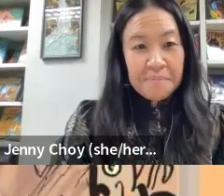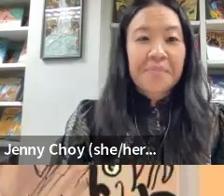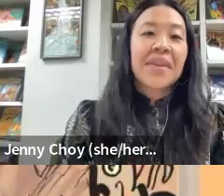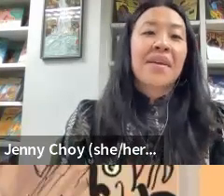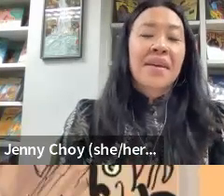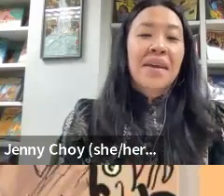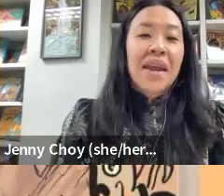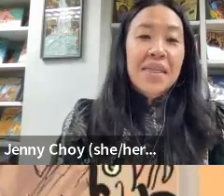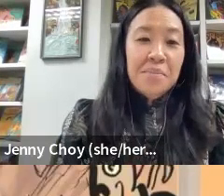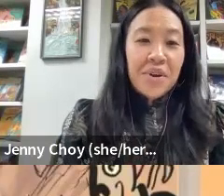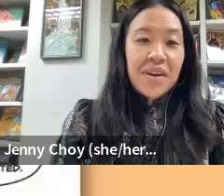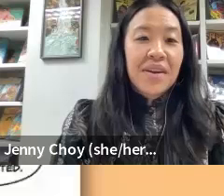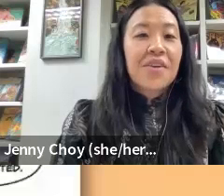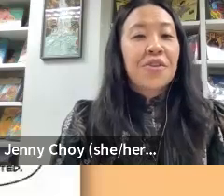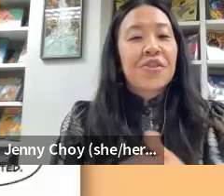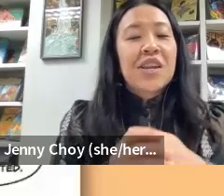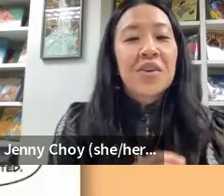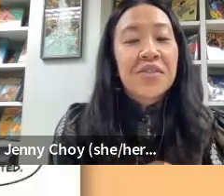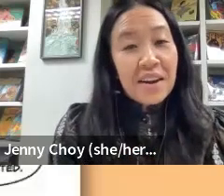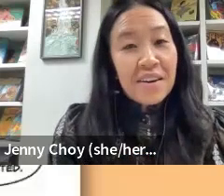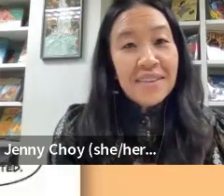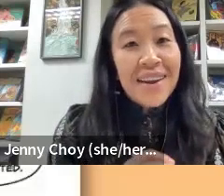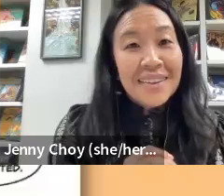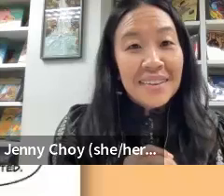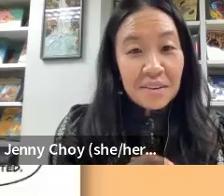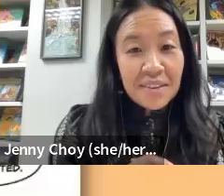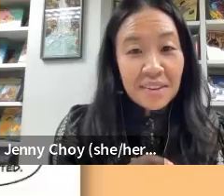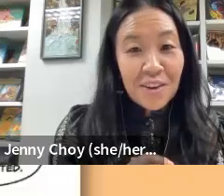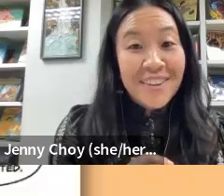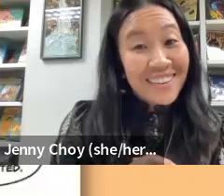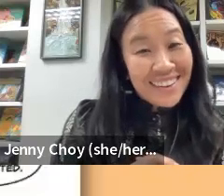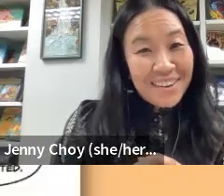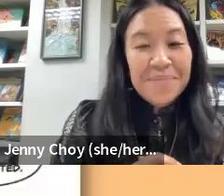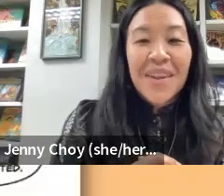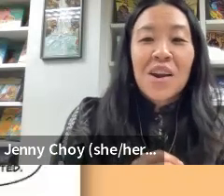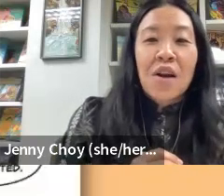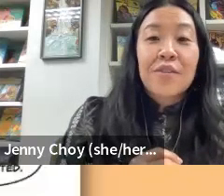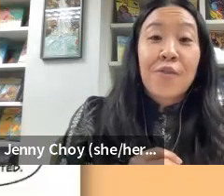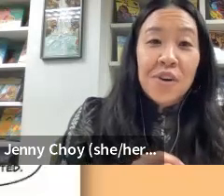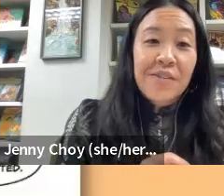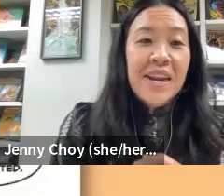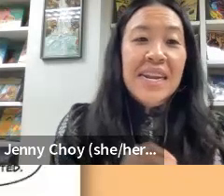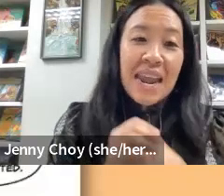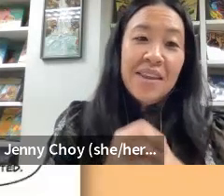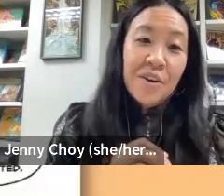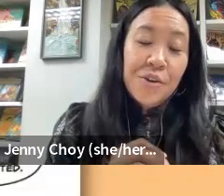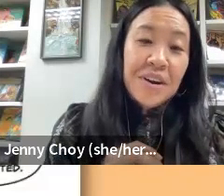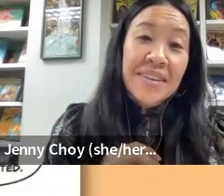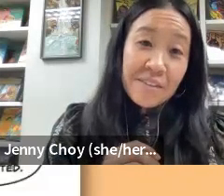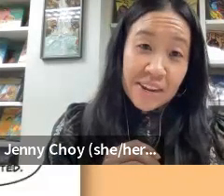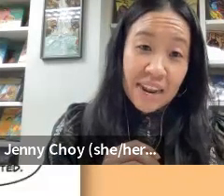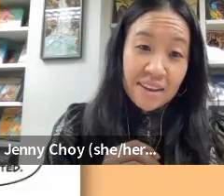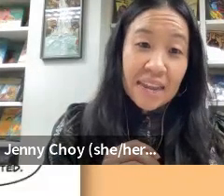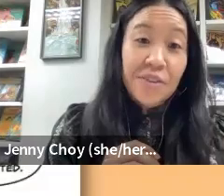safe. In the book, 13-year-old Darius and his little sister Sissy cross 4 different gang